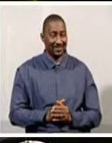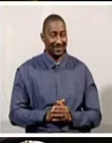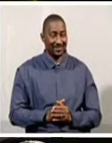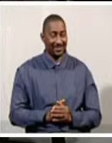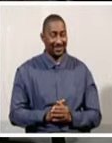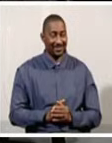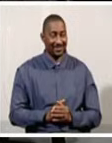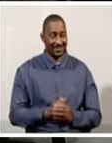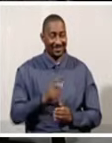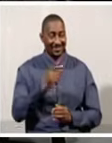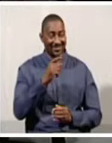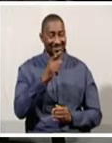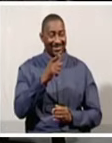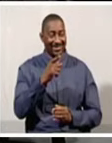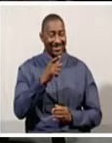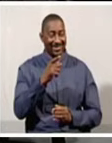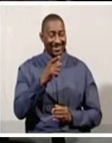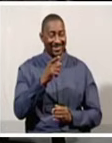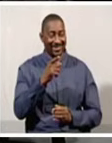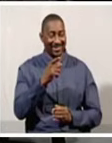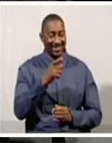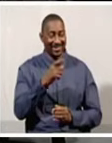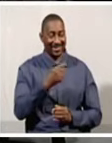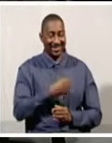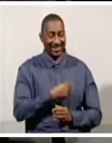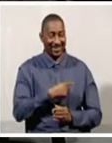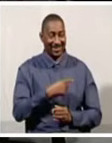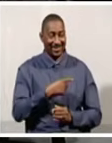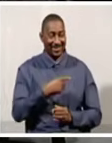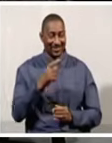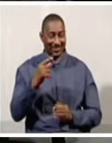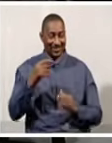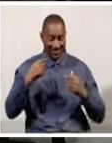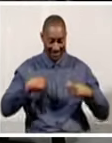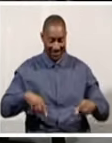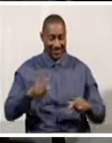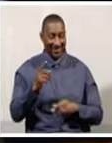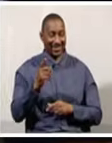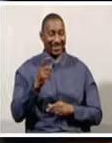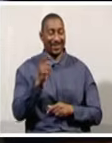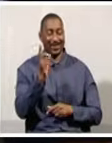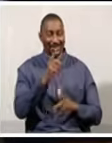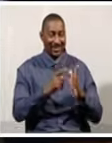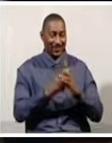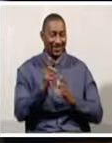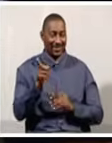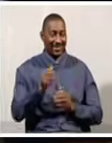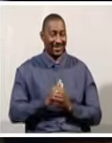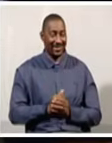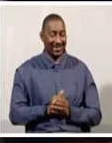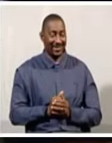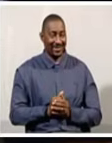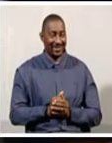That lady in the white dress there. Yes. How did that moment happen? Talk to me about that. How did you